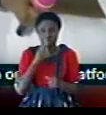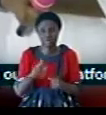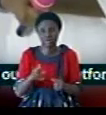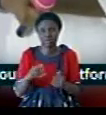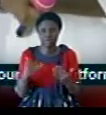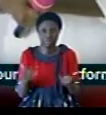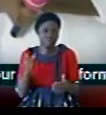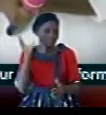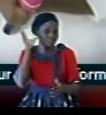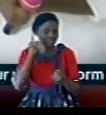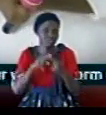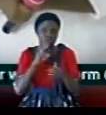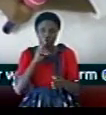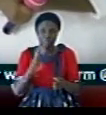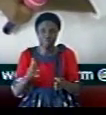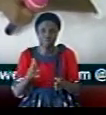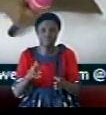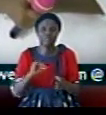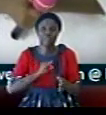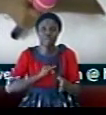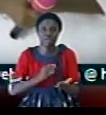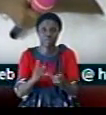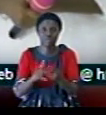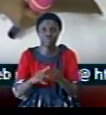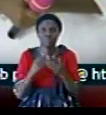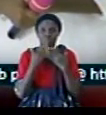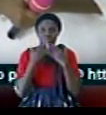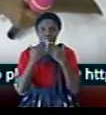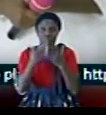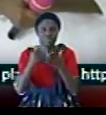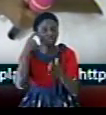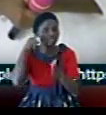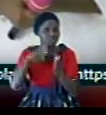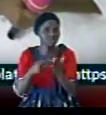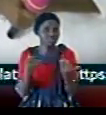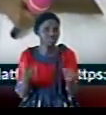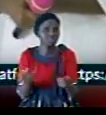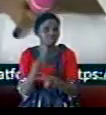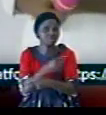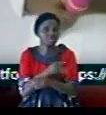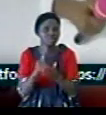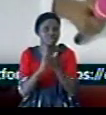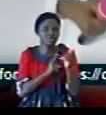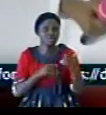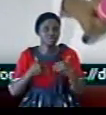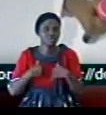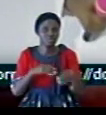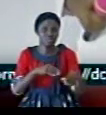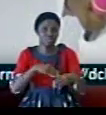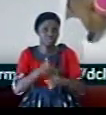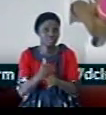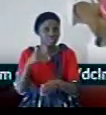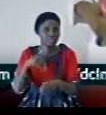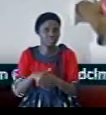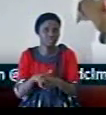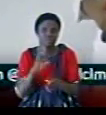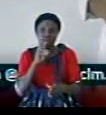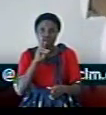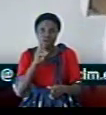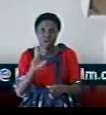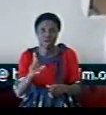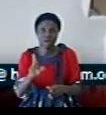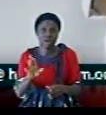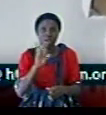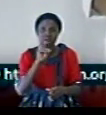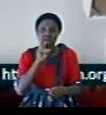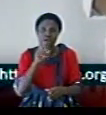Audu. I want to thank God for this day that the Lord has made in my life. I was invited by a